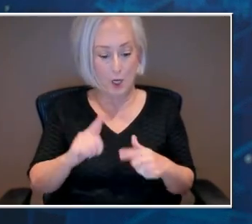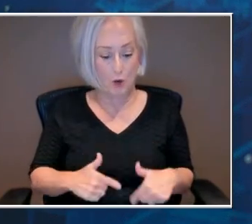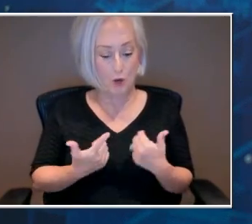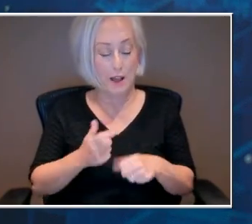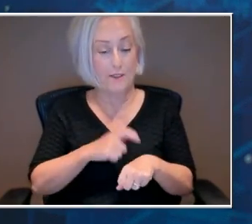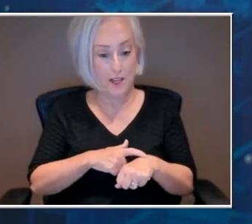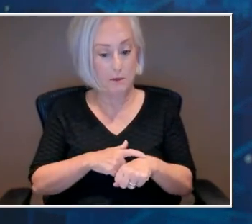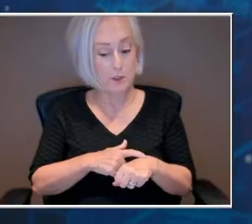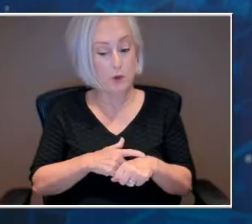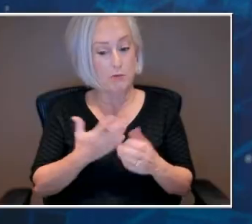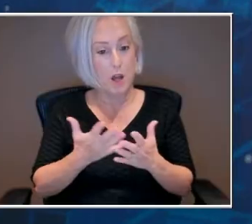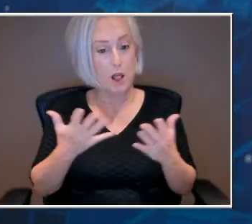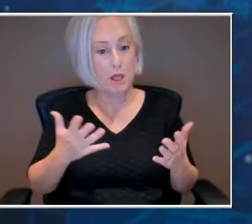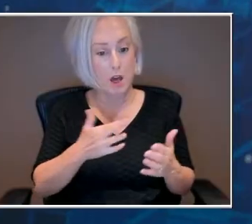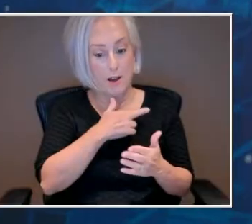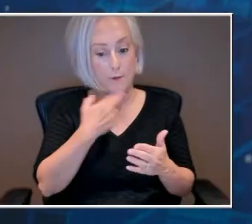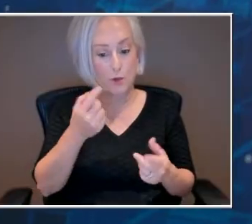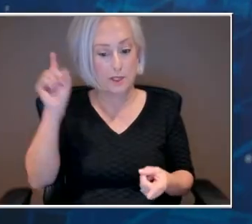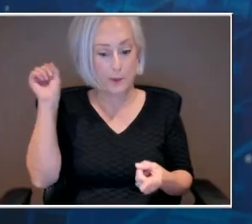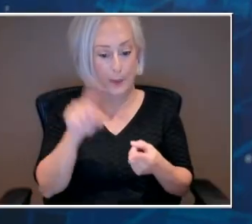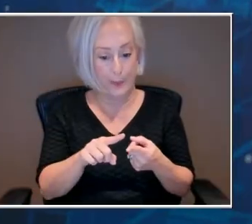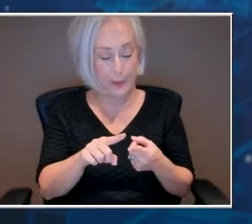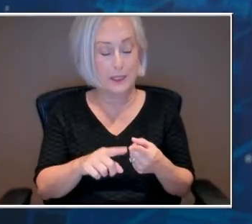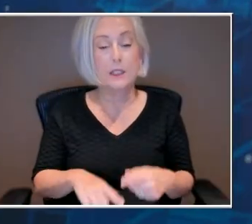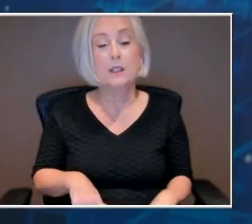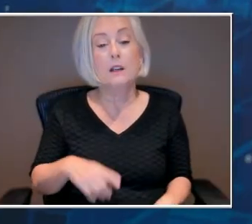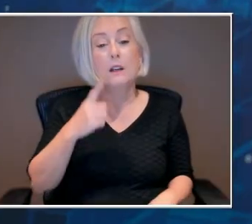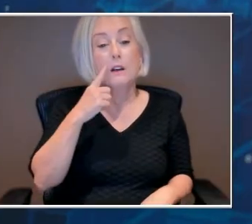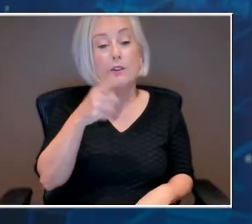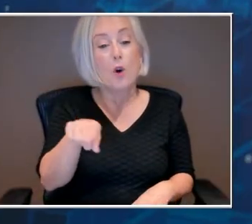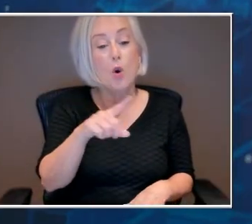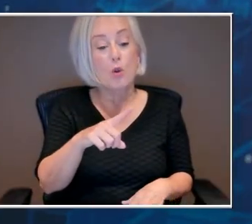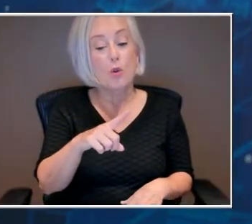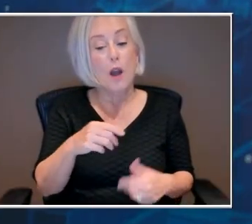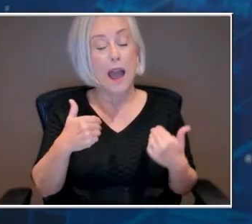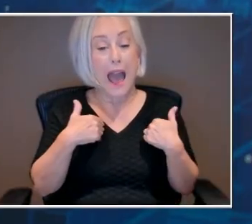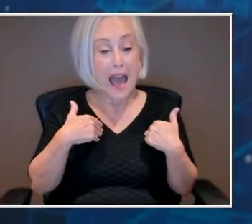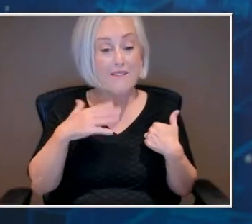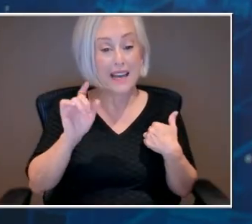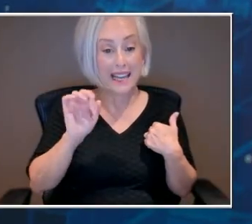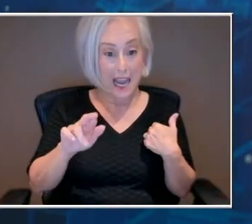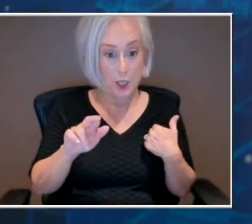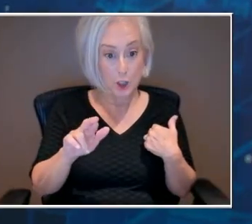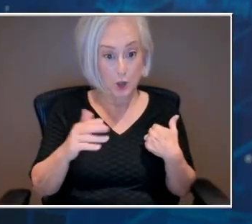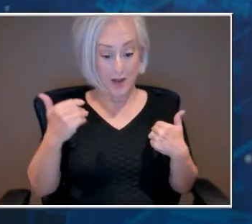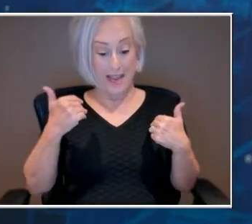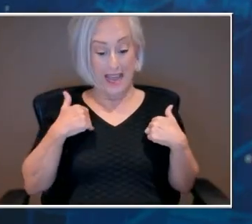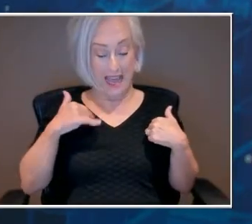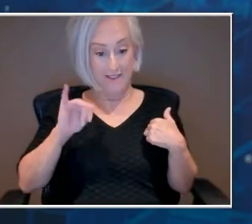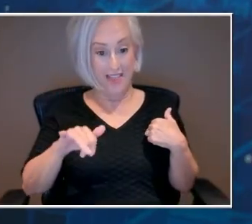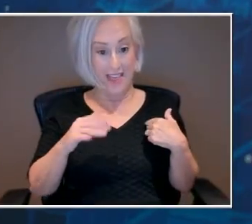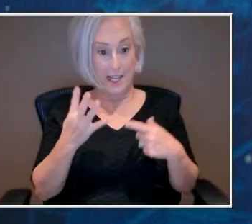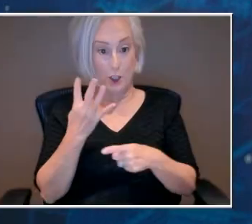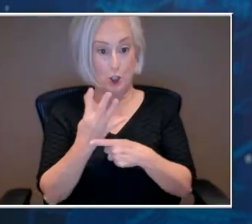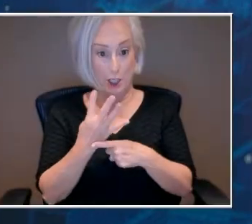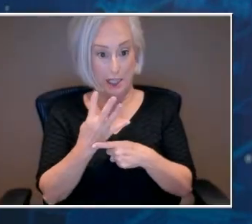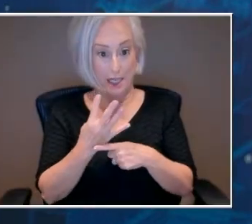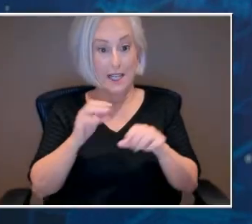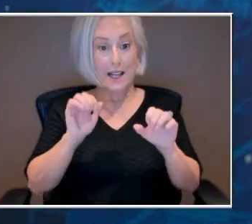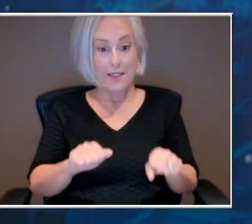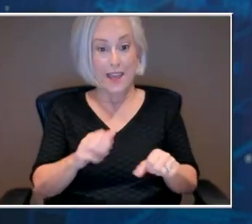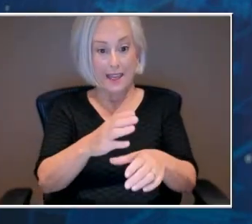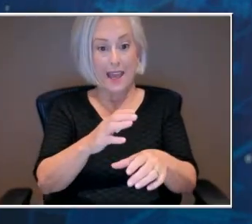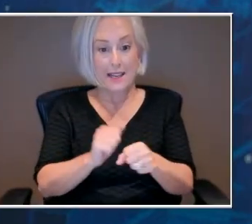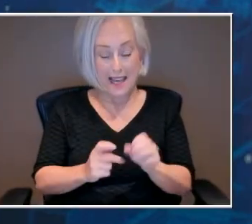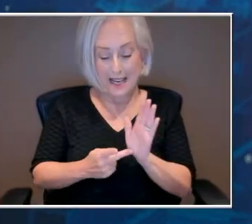risk reduction. For women who have a cancer and have one of those genes, they are at elevated risk for a second cancer in their lifetime.